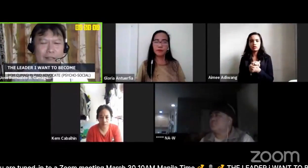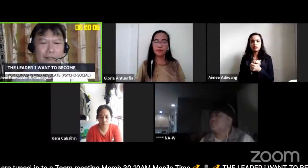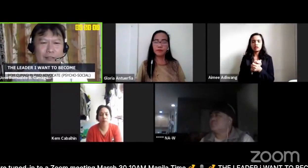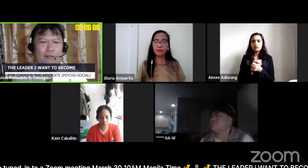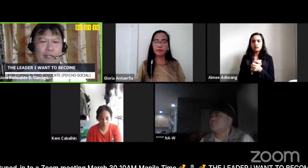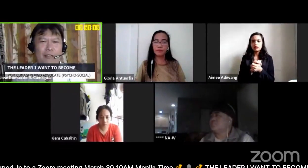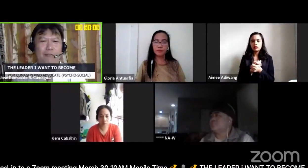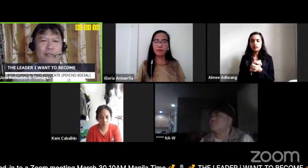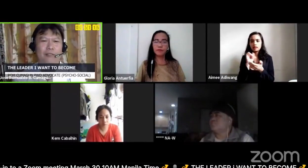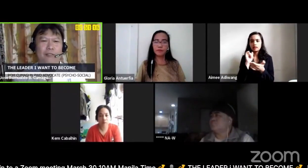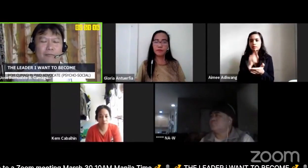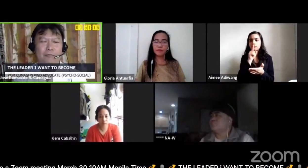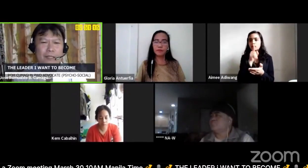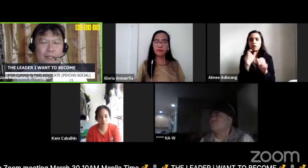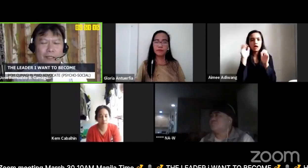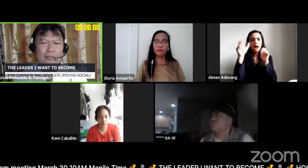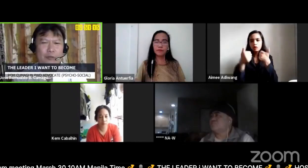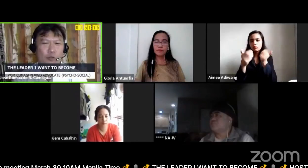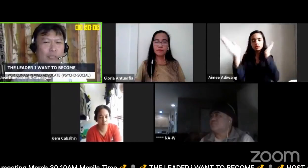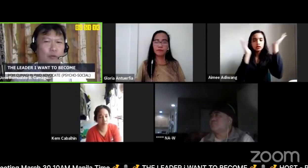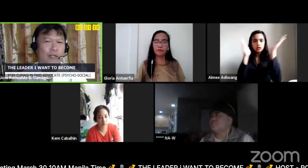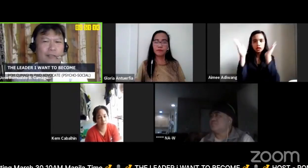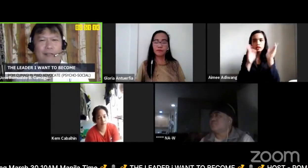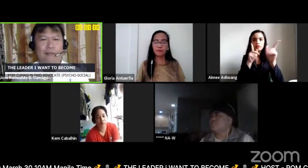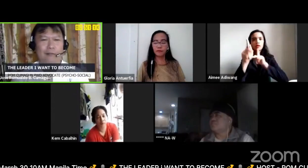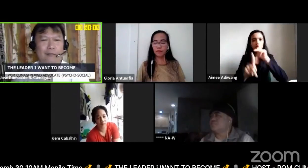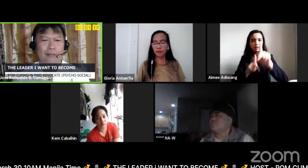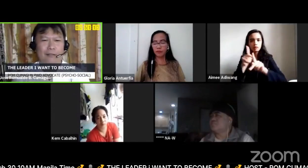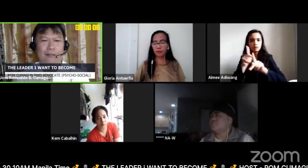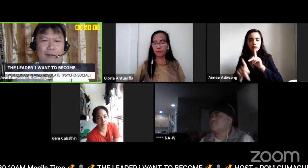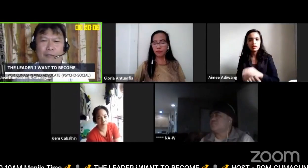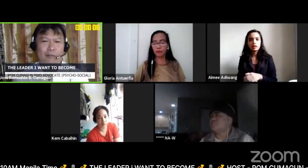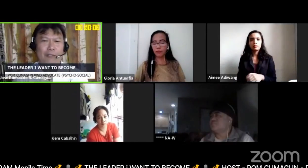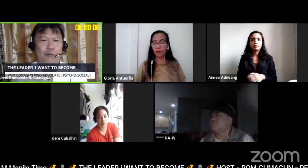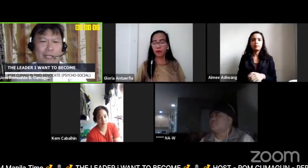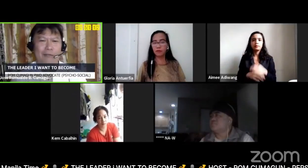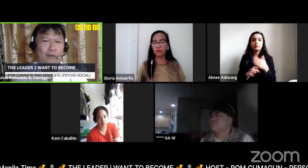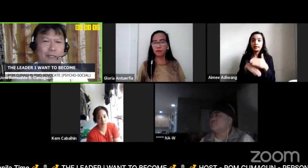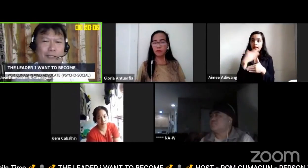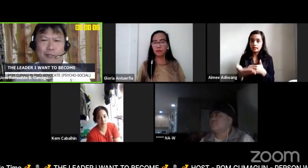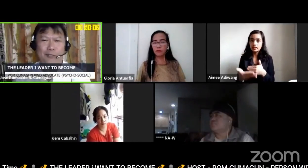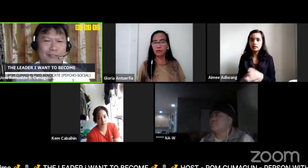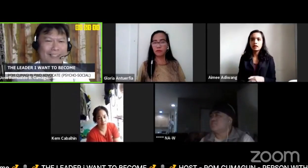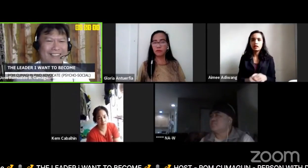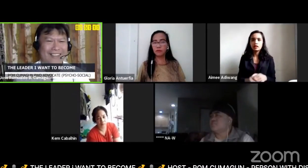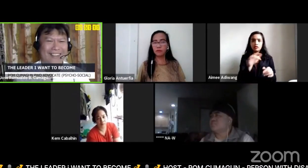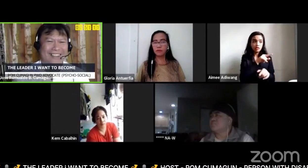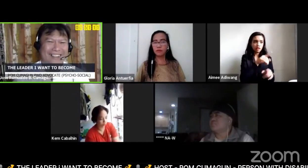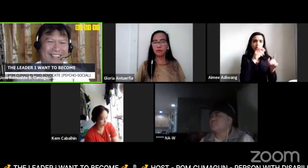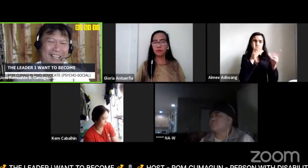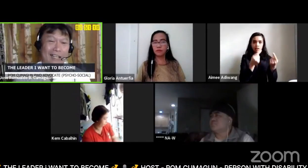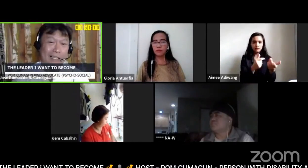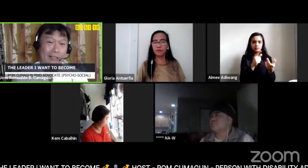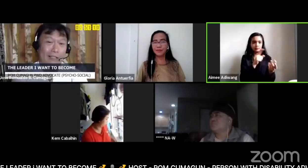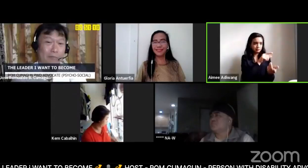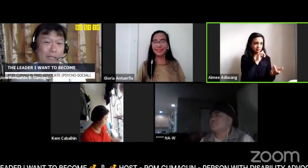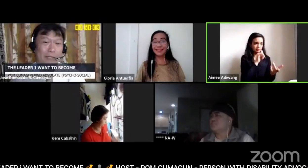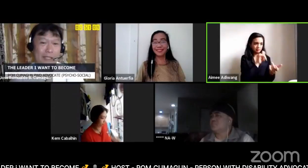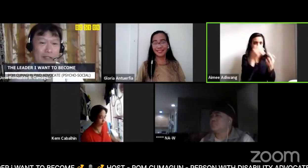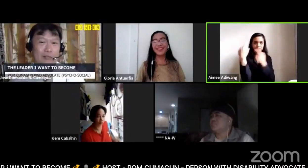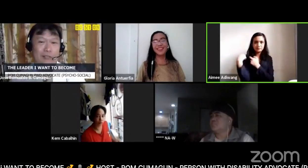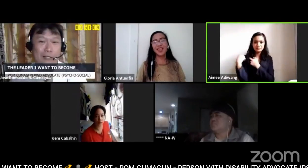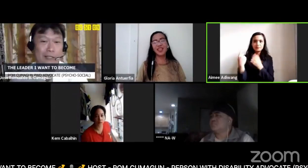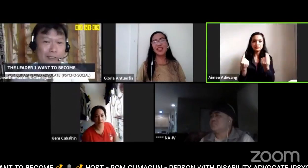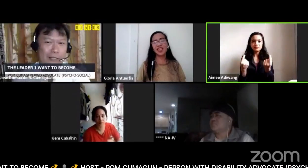helping, serving the person to the point of even doing it for the person. I